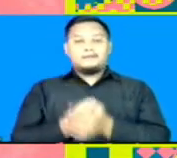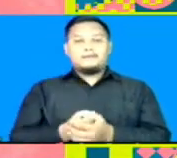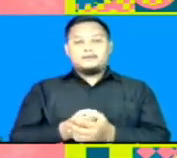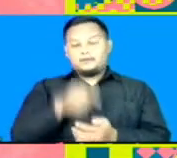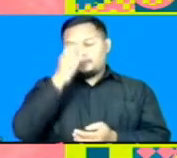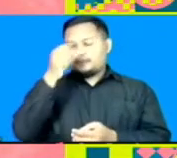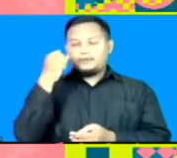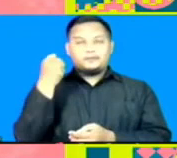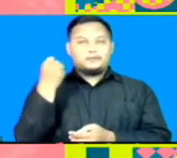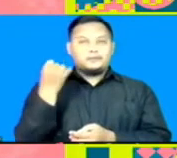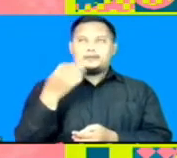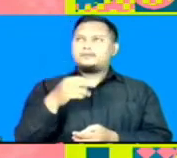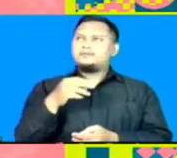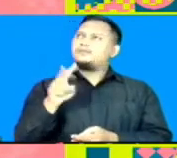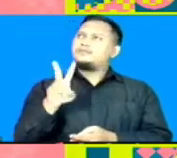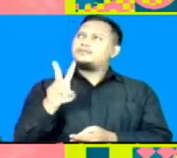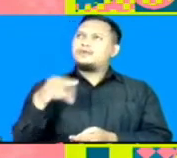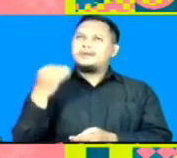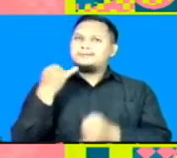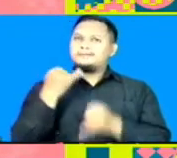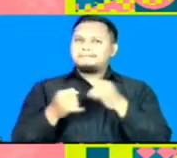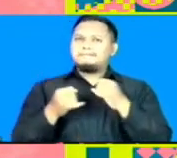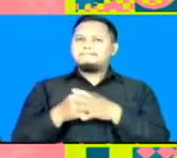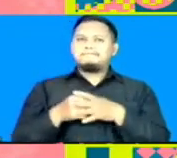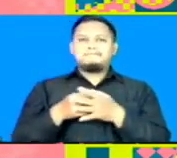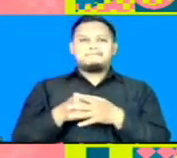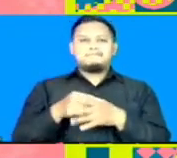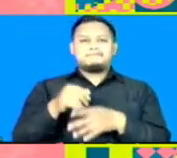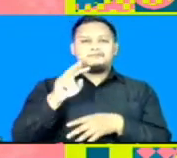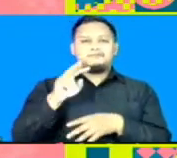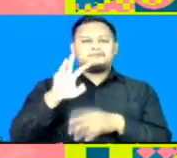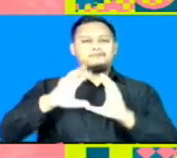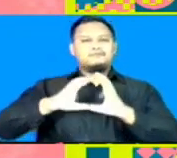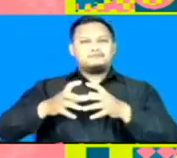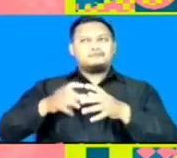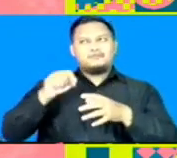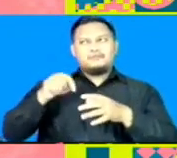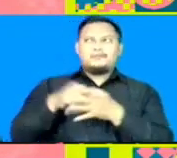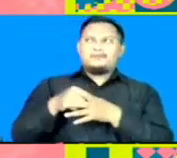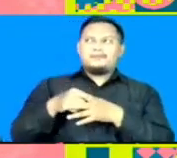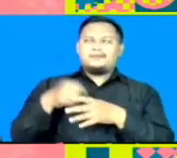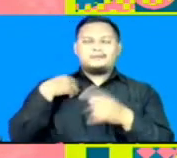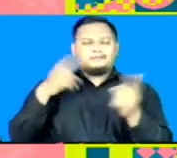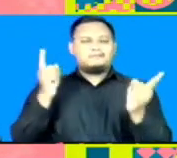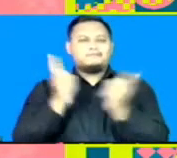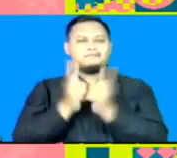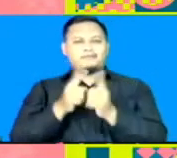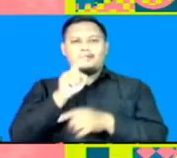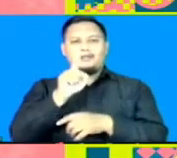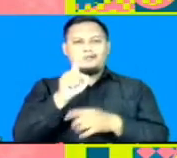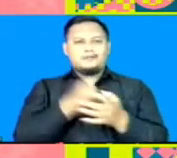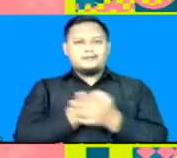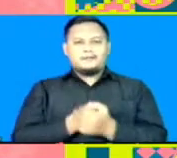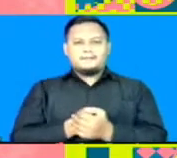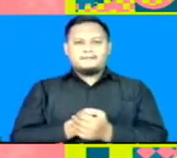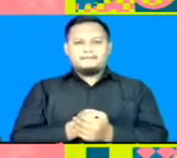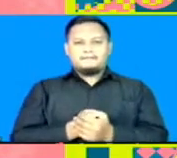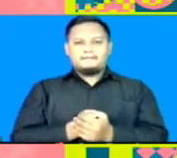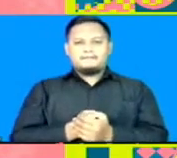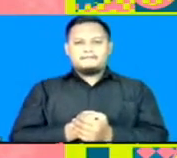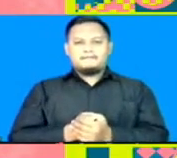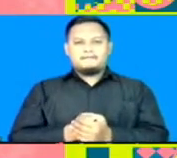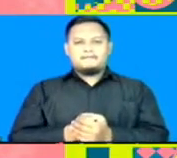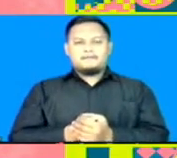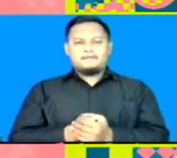world has seen one unprecedented occurrence after another with impacts so humongous to